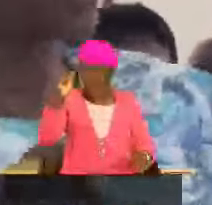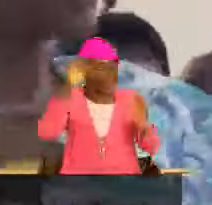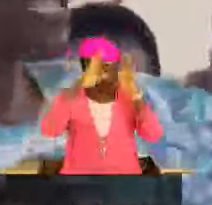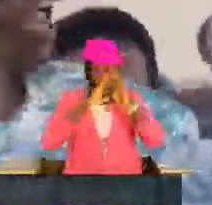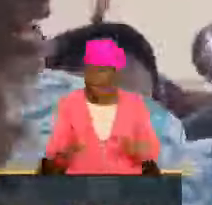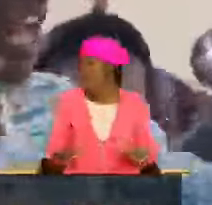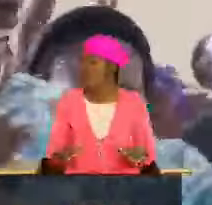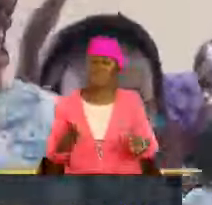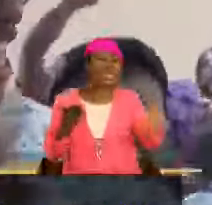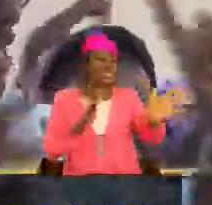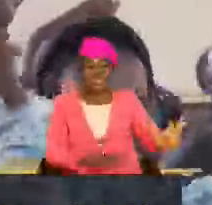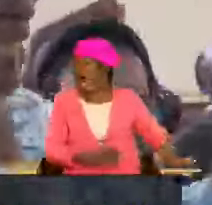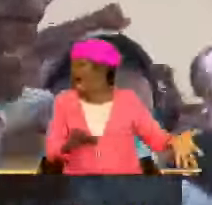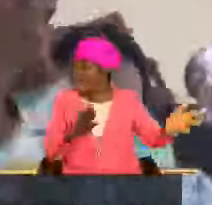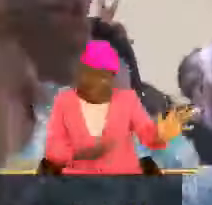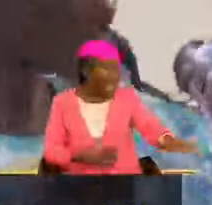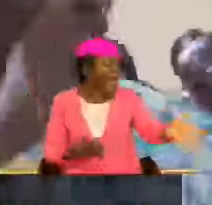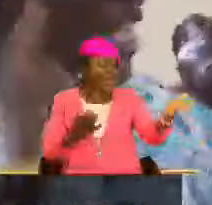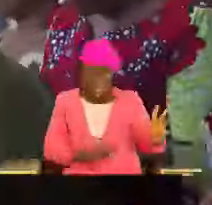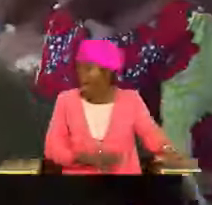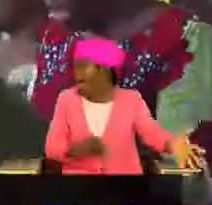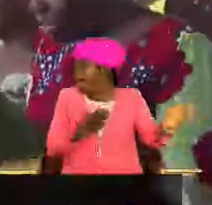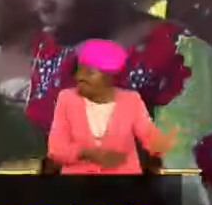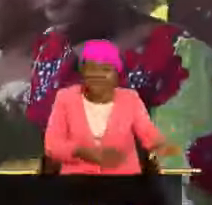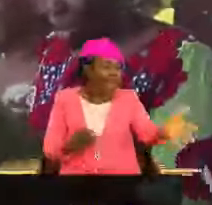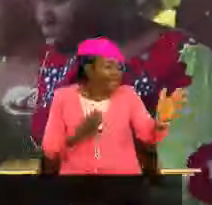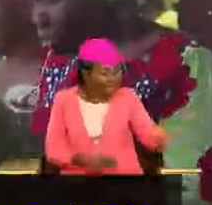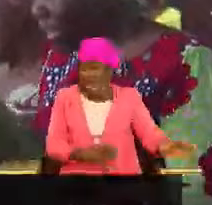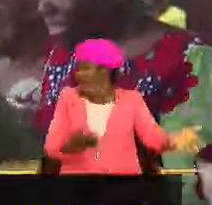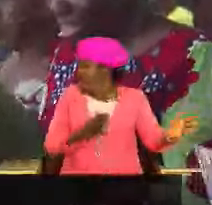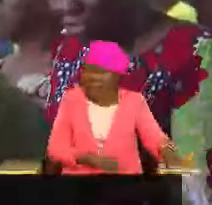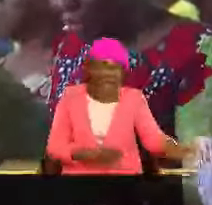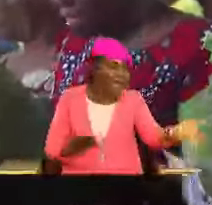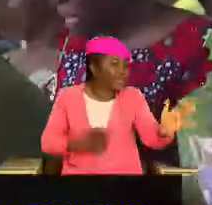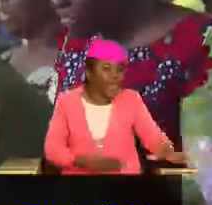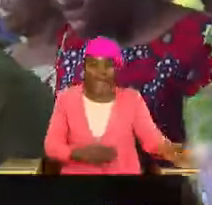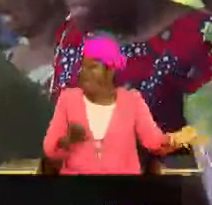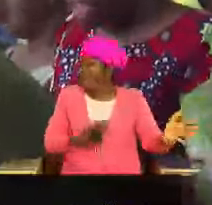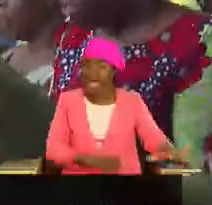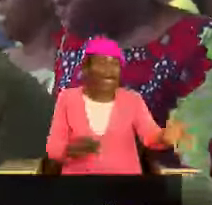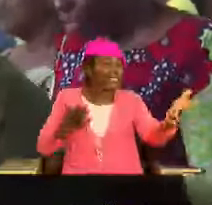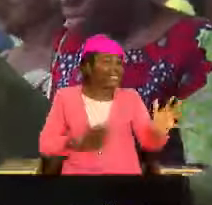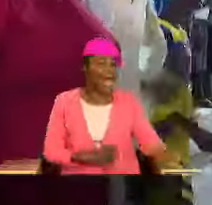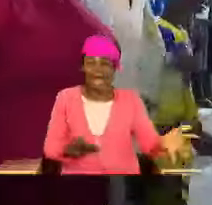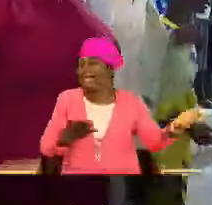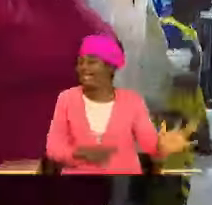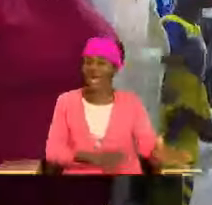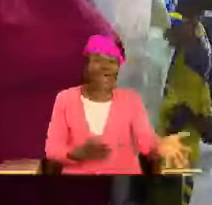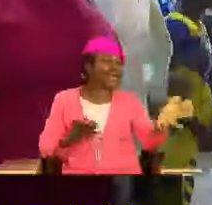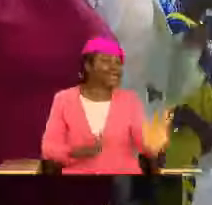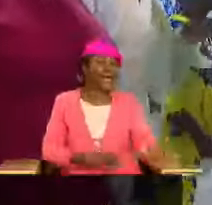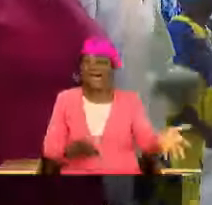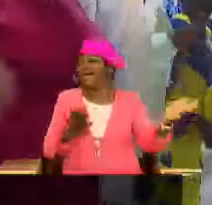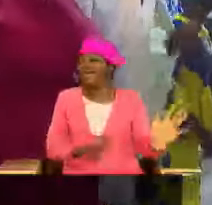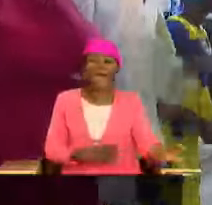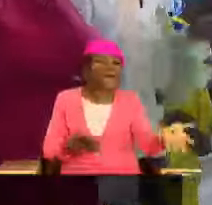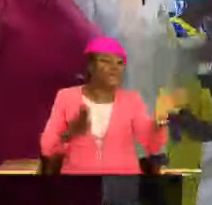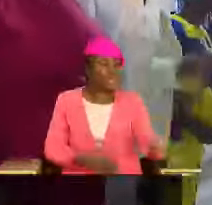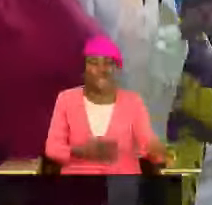Jesus golad of my father curing me day and